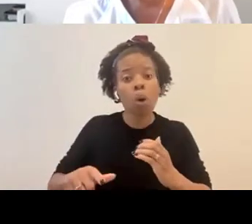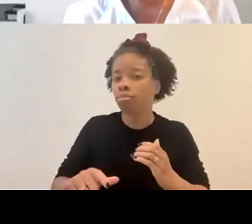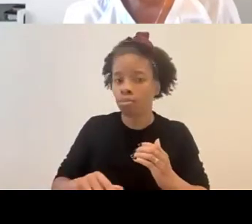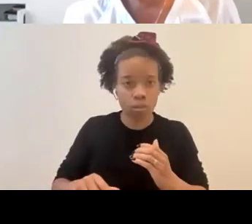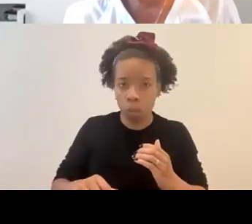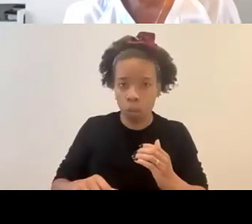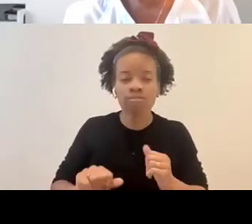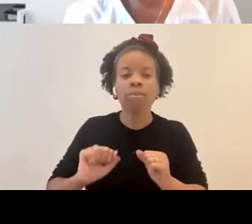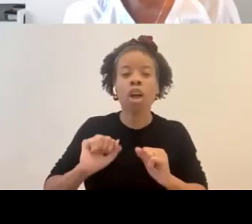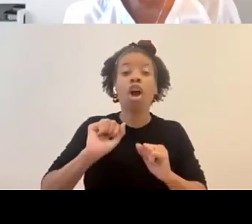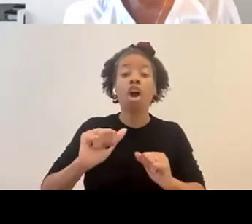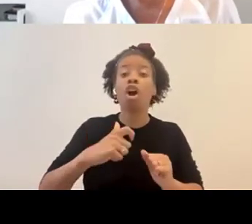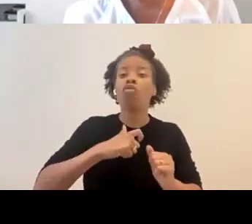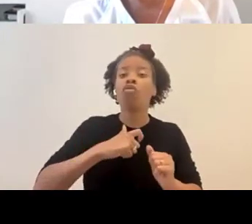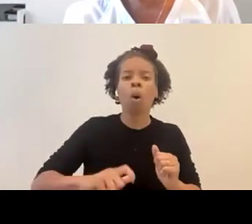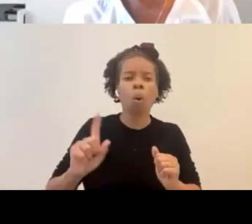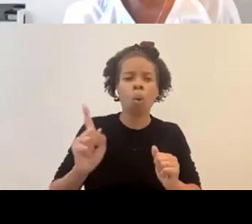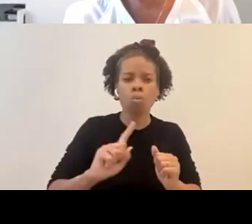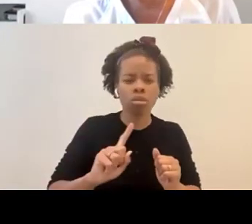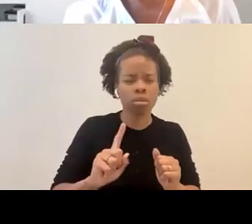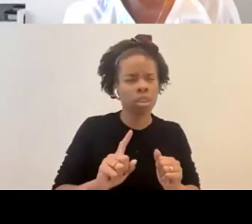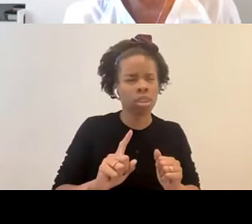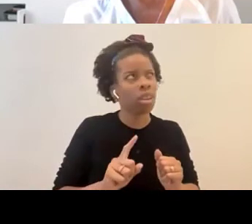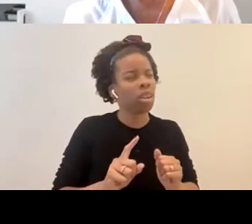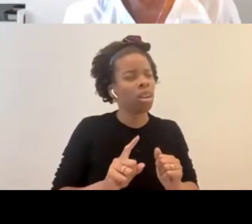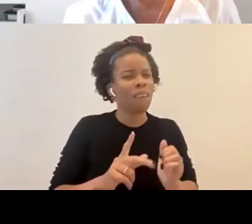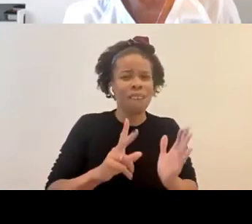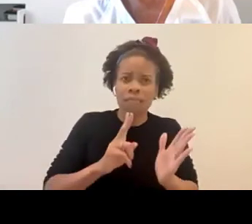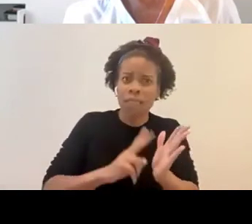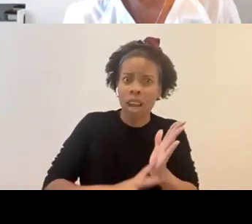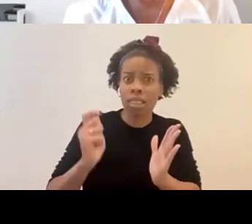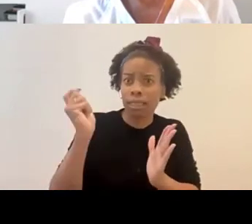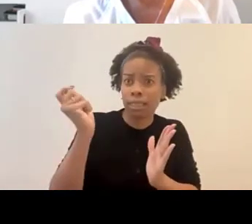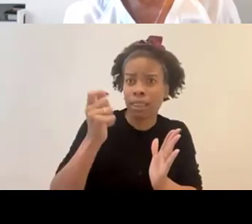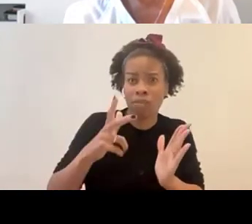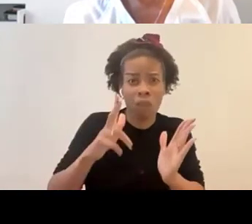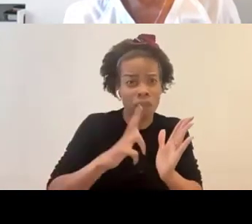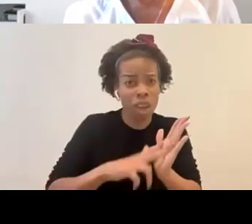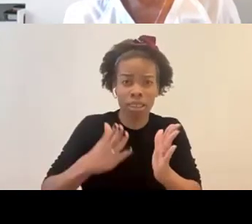working incredibly hard and successfully in the development